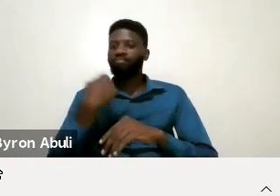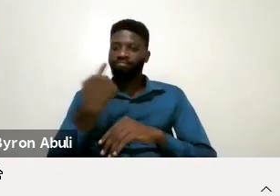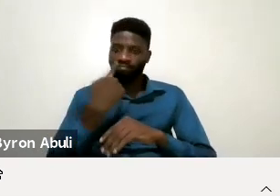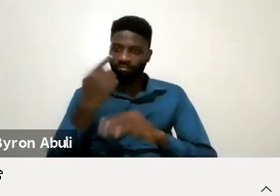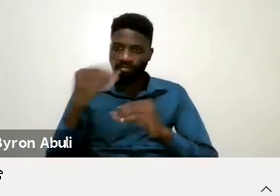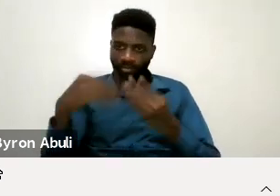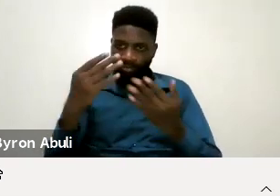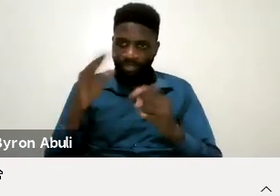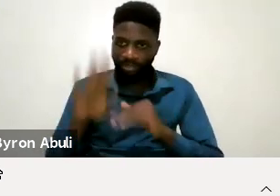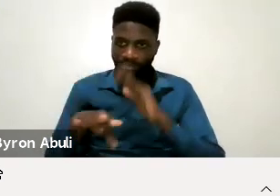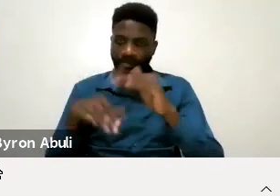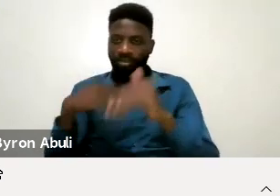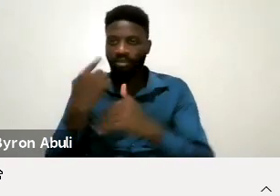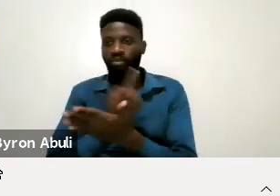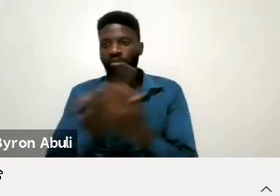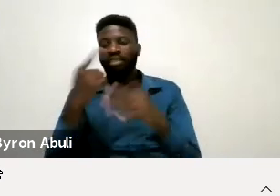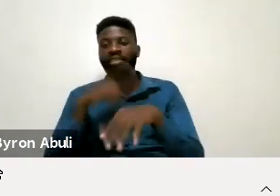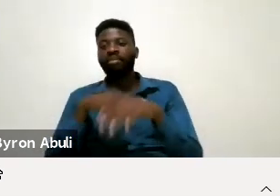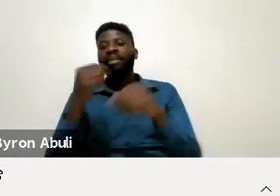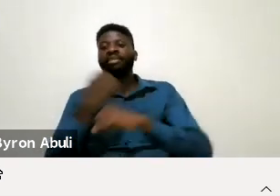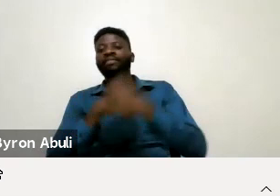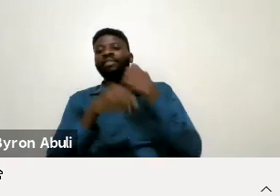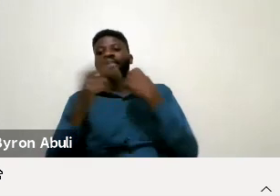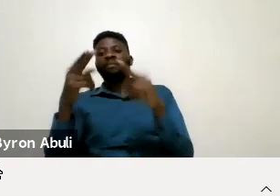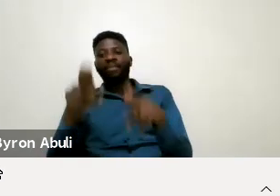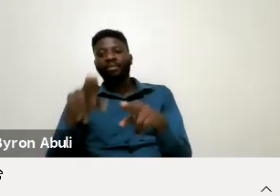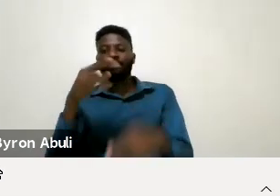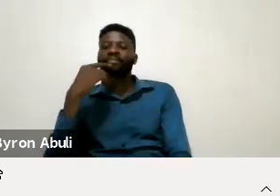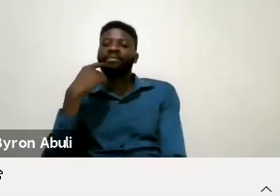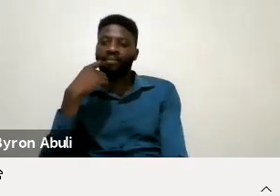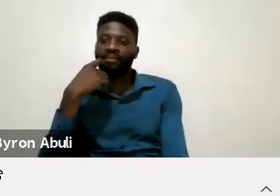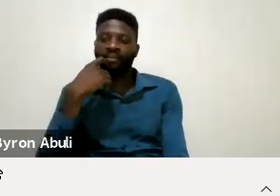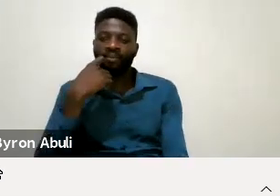steps next week if the event is happening.